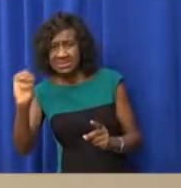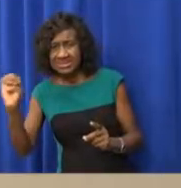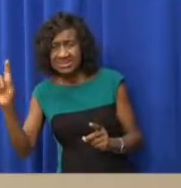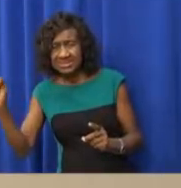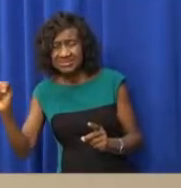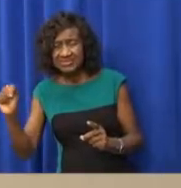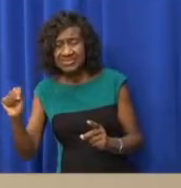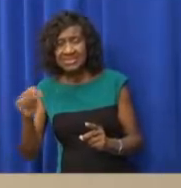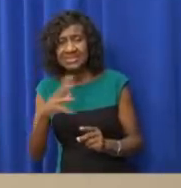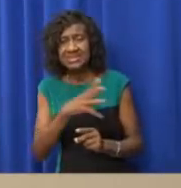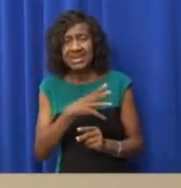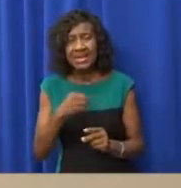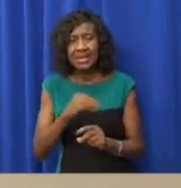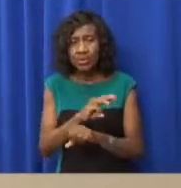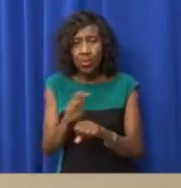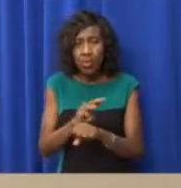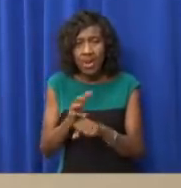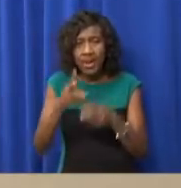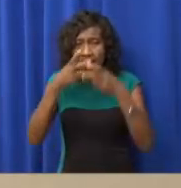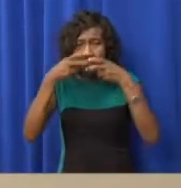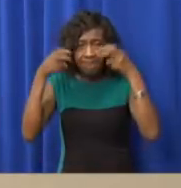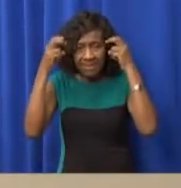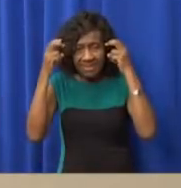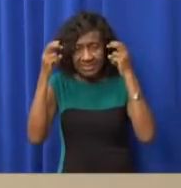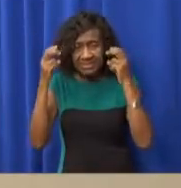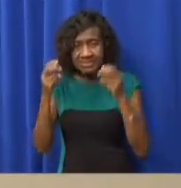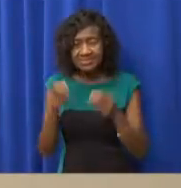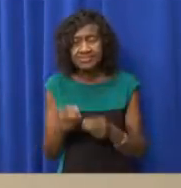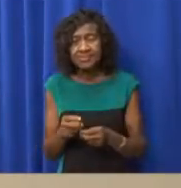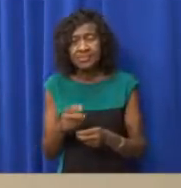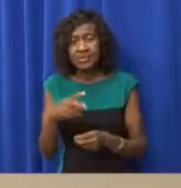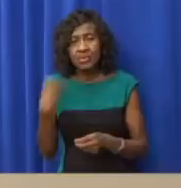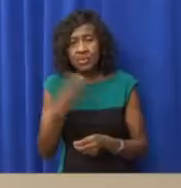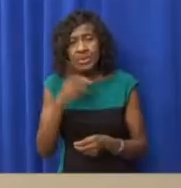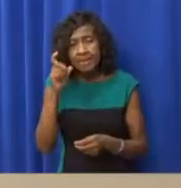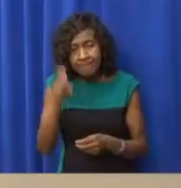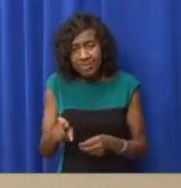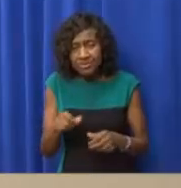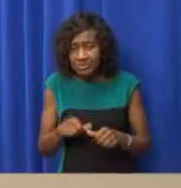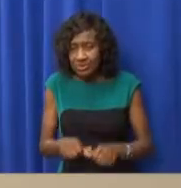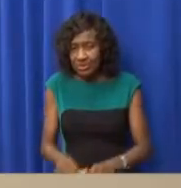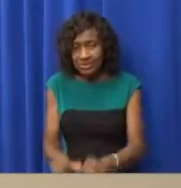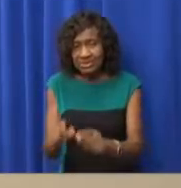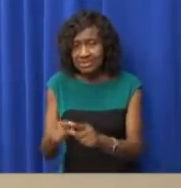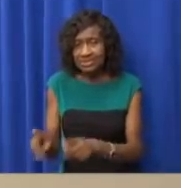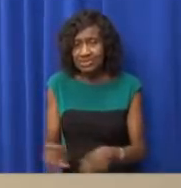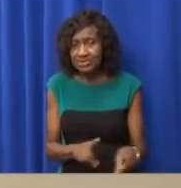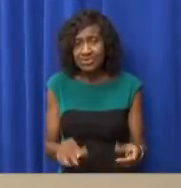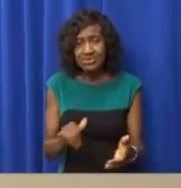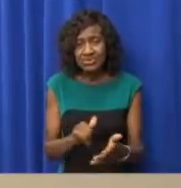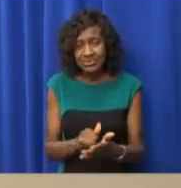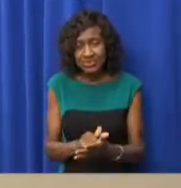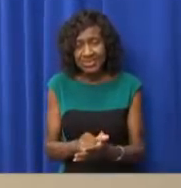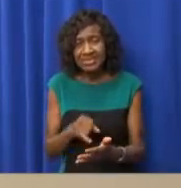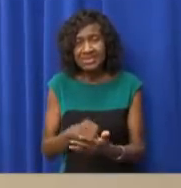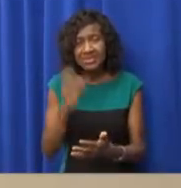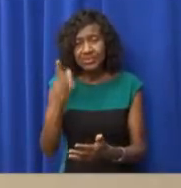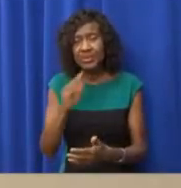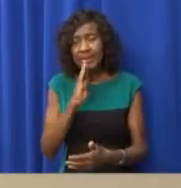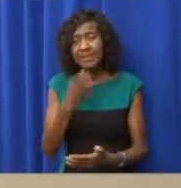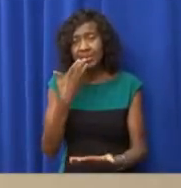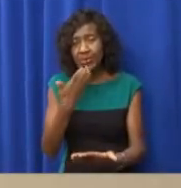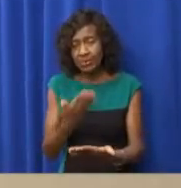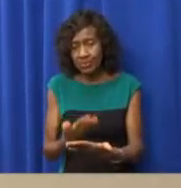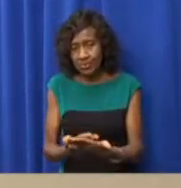in public places. We really can't let our guard down. And if we continue to do that, we're in a really good place for, I believe,